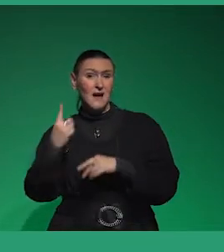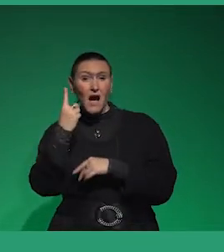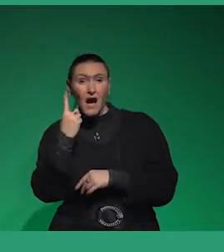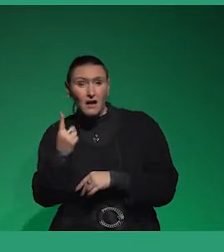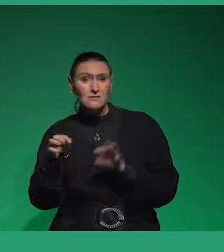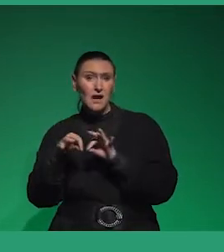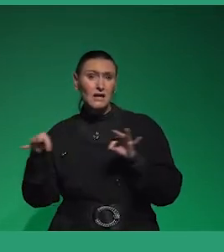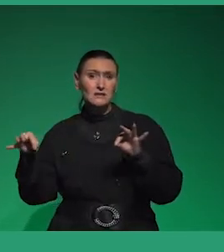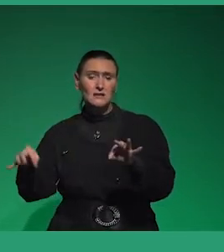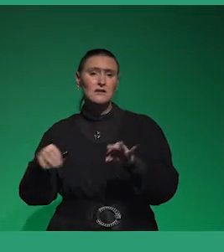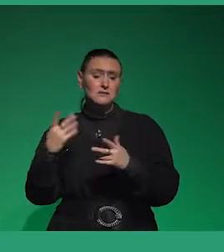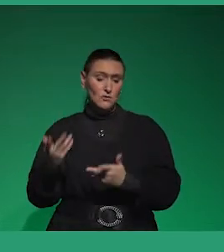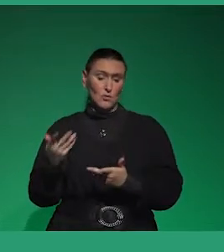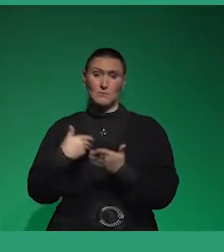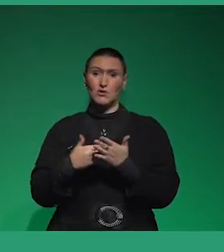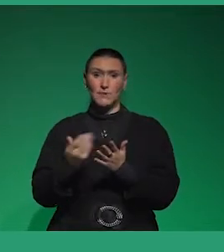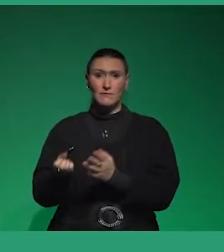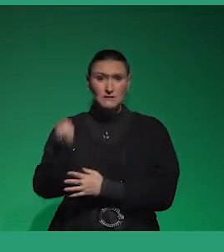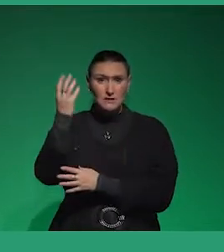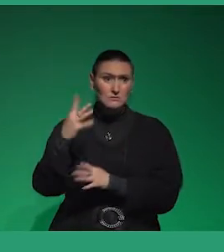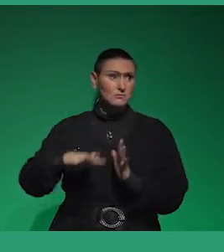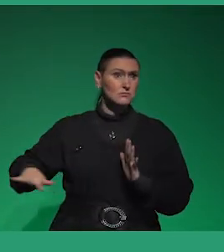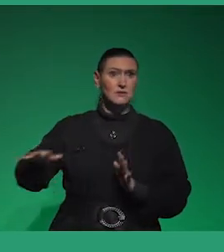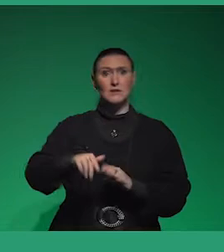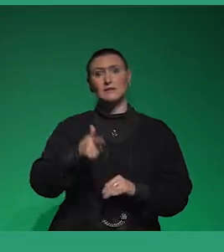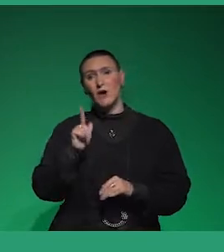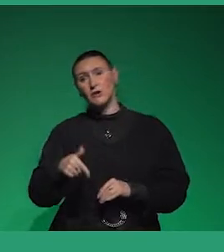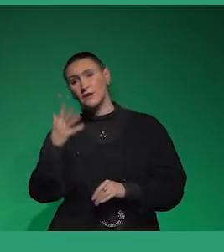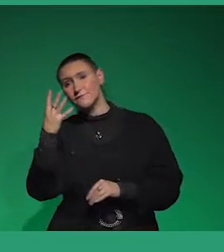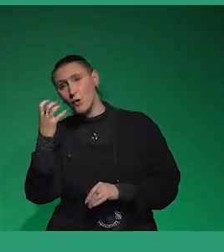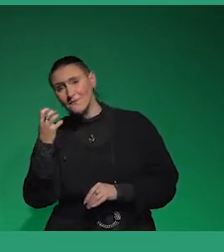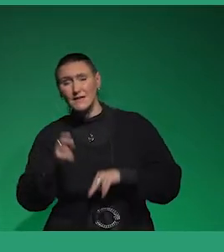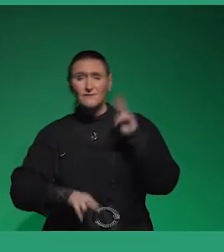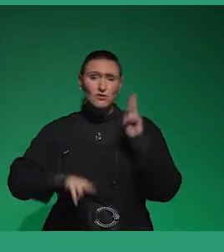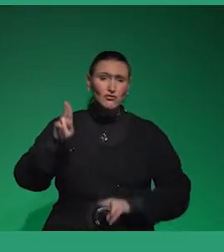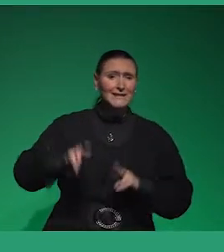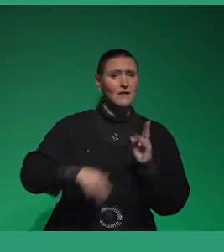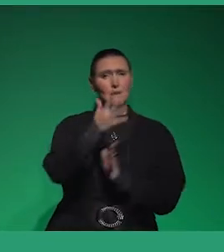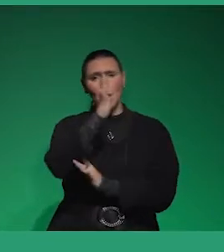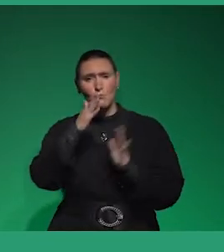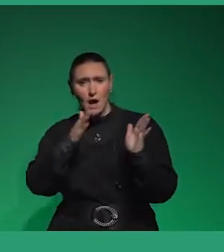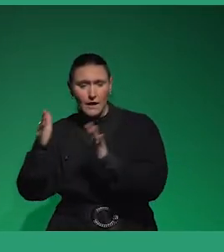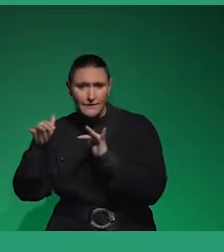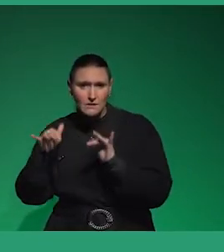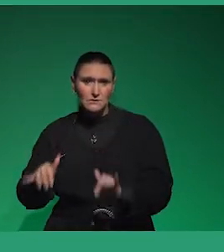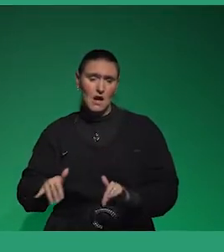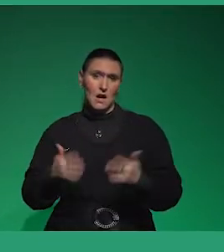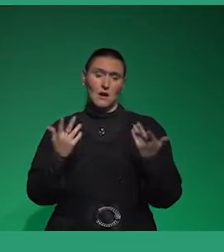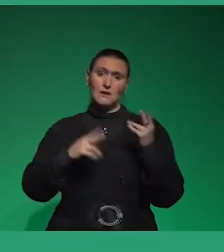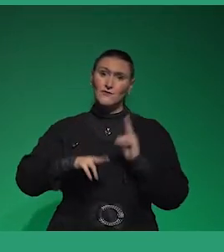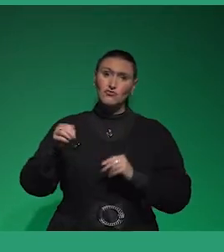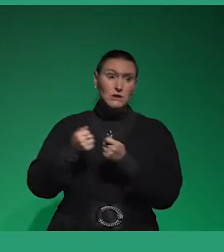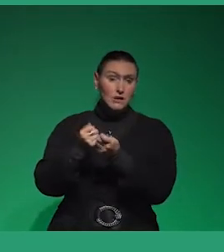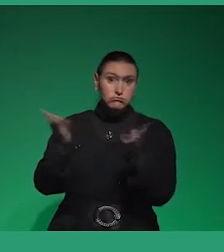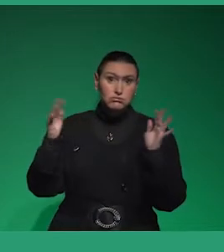to soccer fields, we may find around 250 different tree species. On that tiny area, more tree species than we have